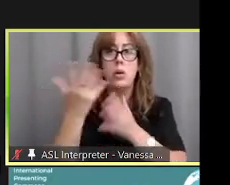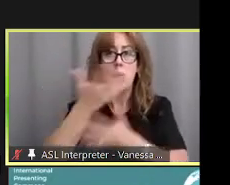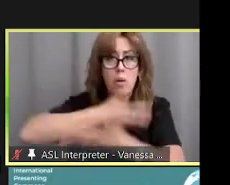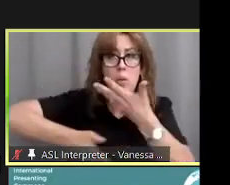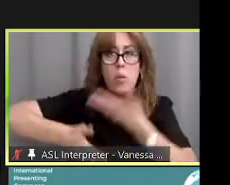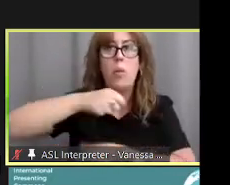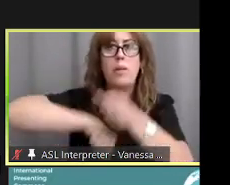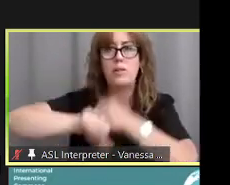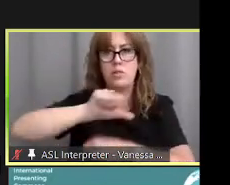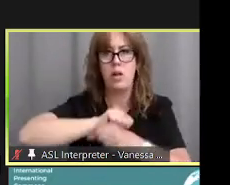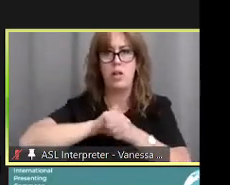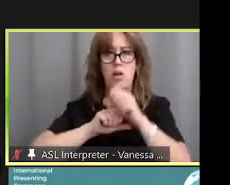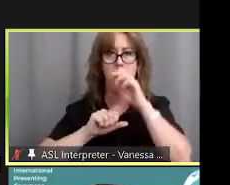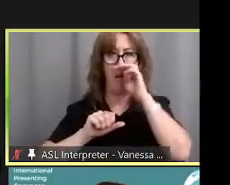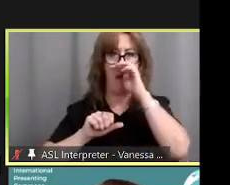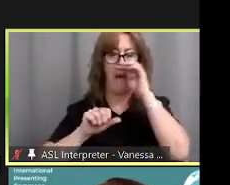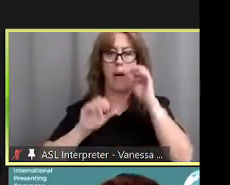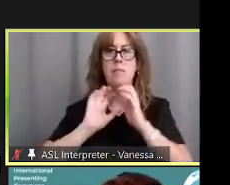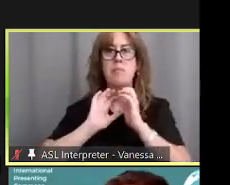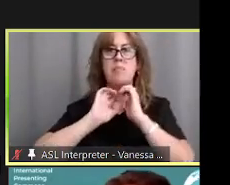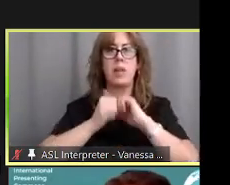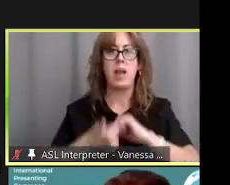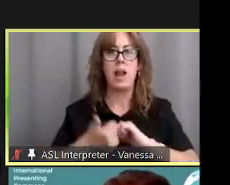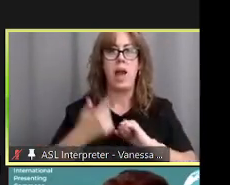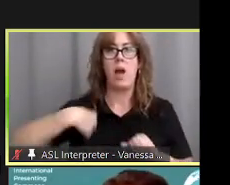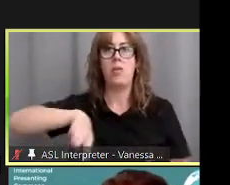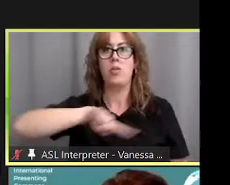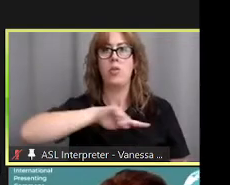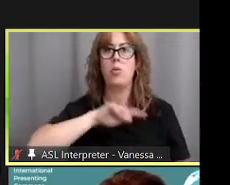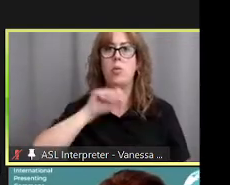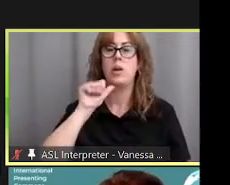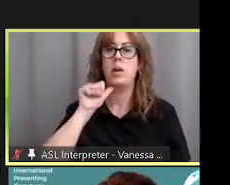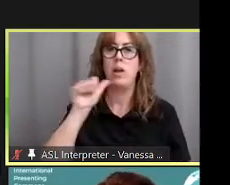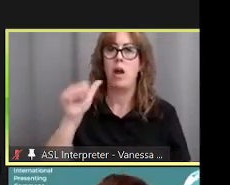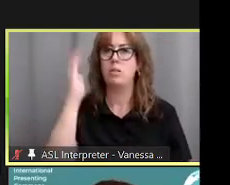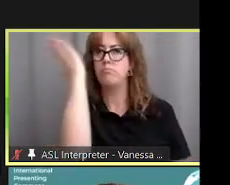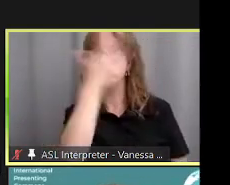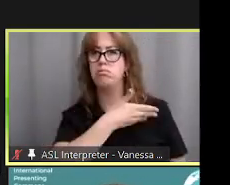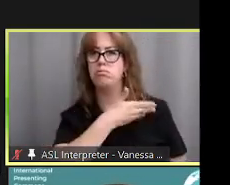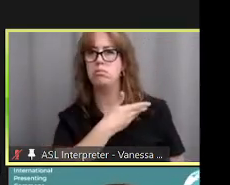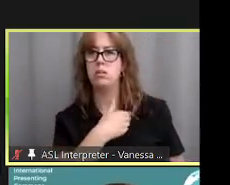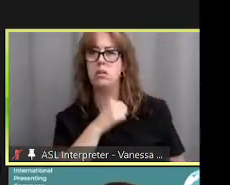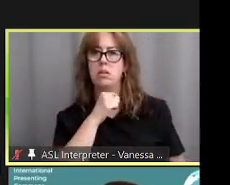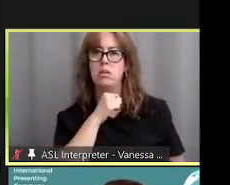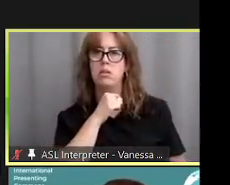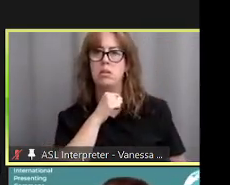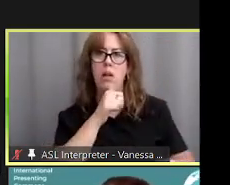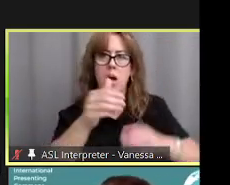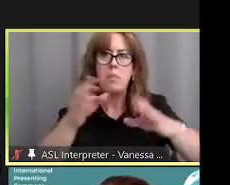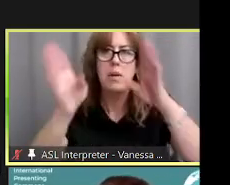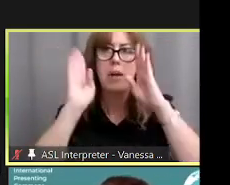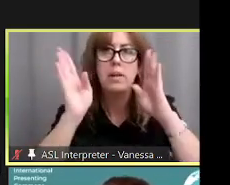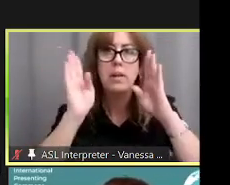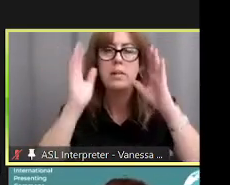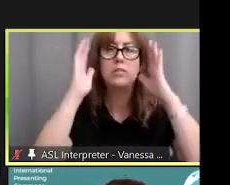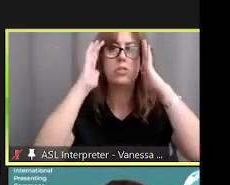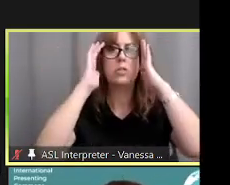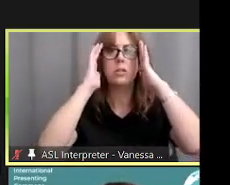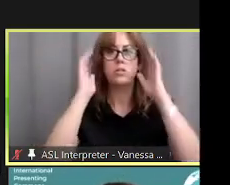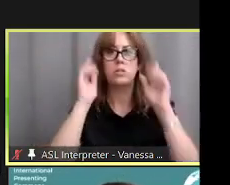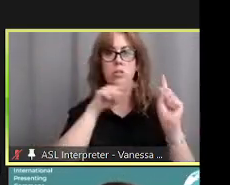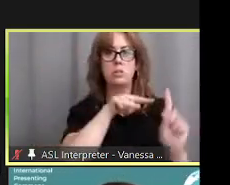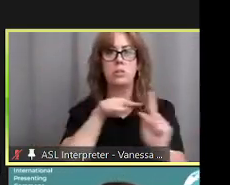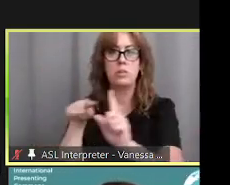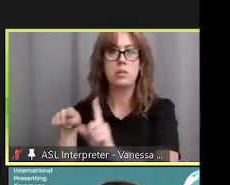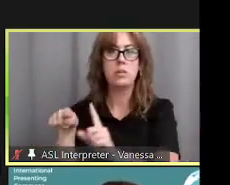not fall asleep and say, oh, that battle, you know, is won because Derek